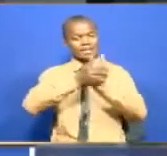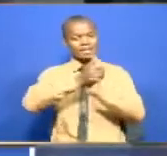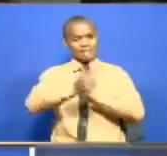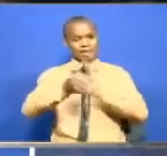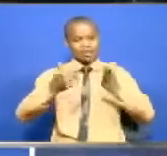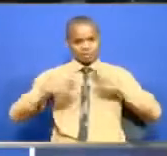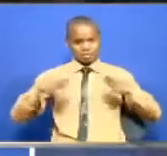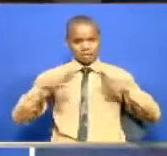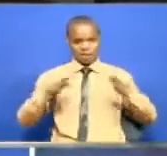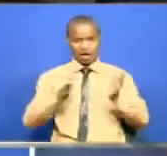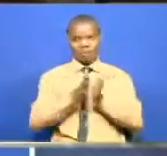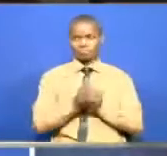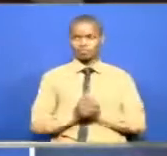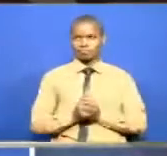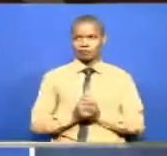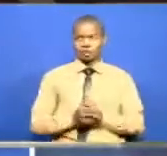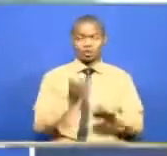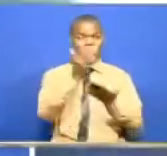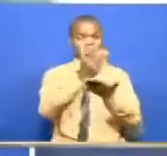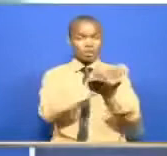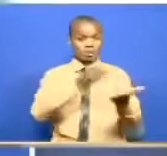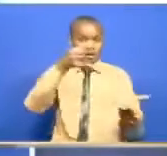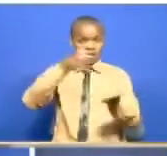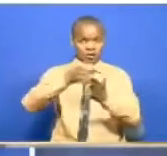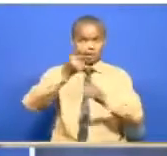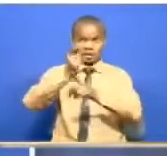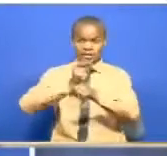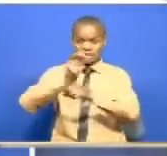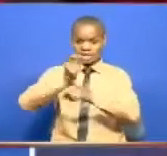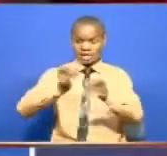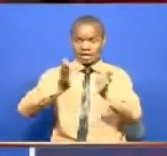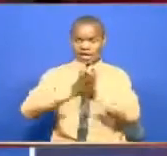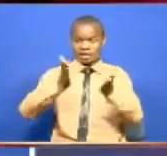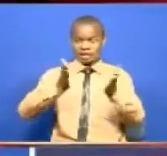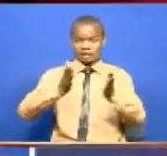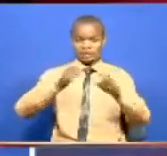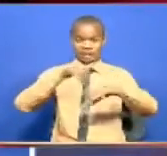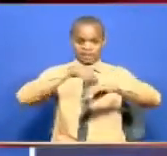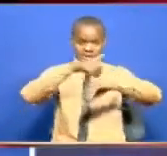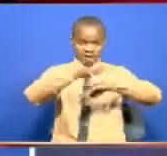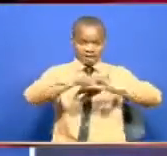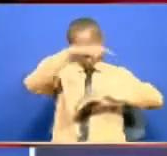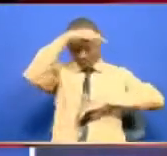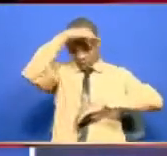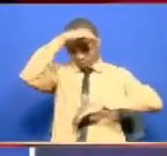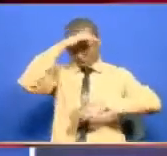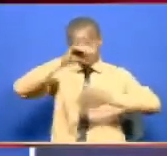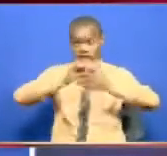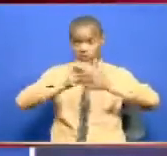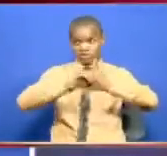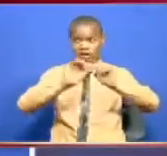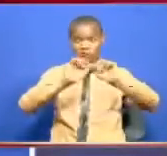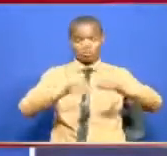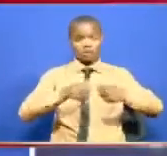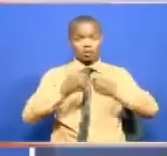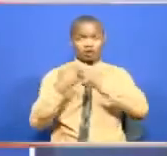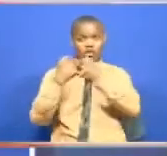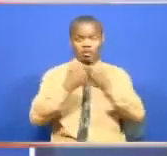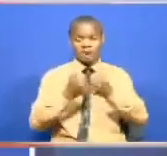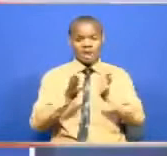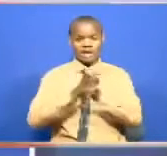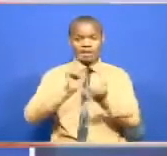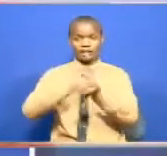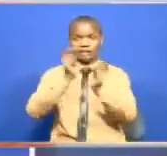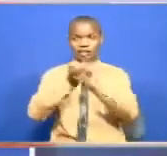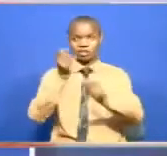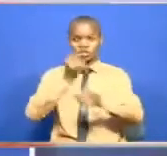labor. The program entails providing training and placing graduates on internships to increase their competitiveness to transition into jobs. Because